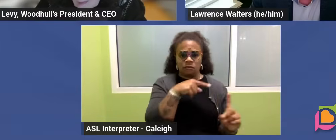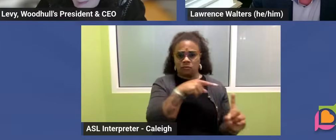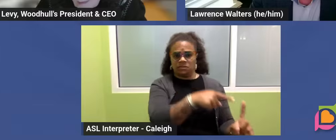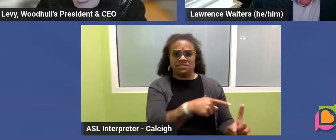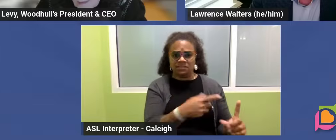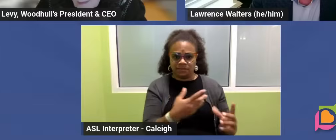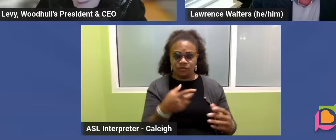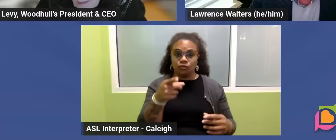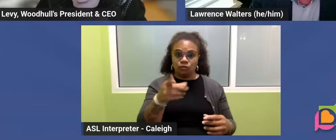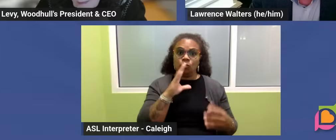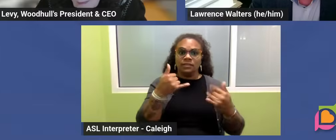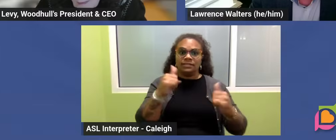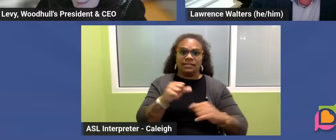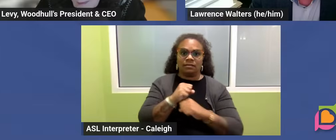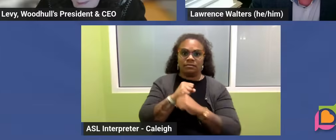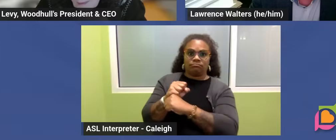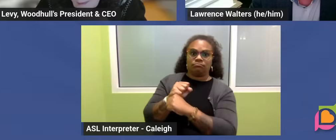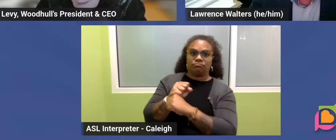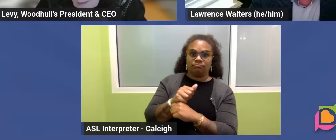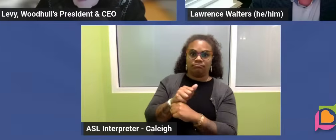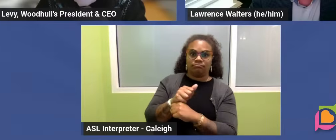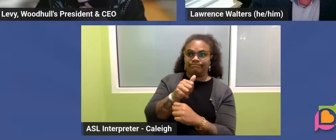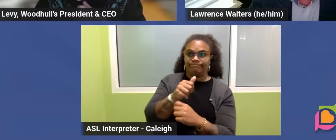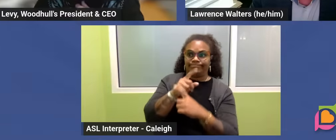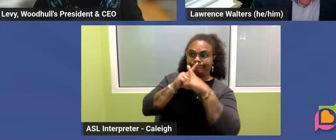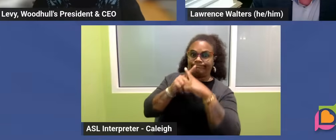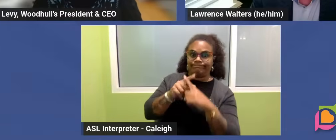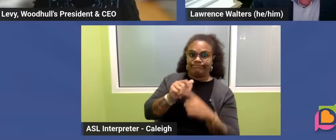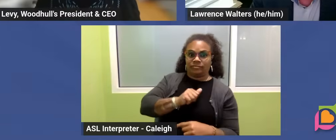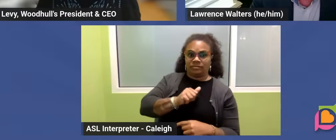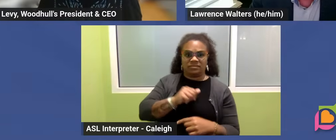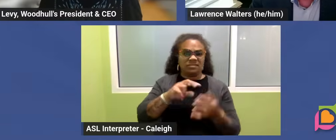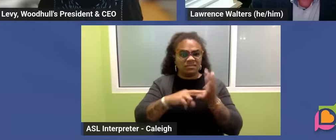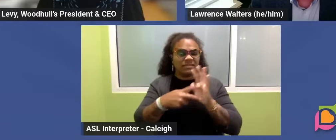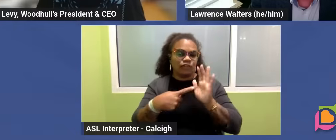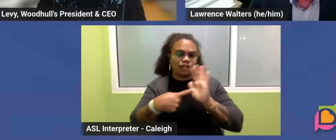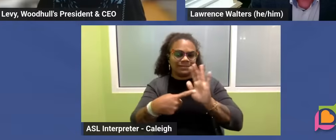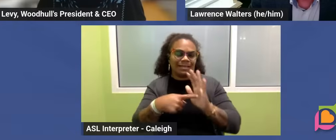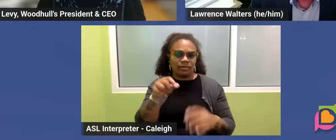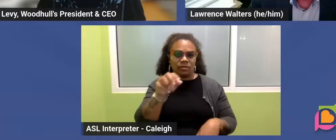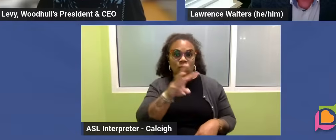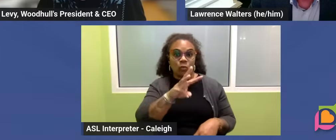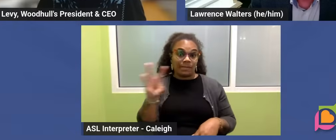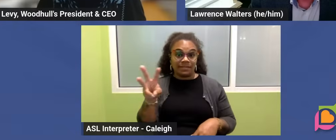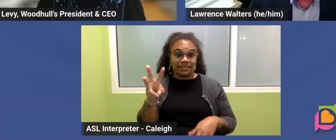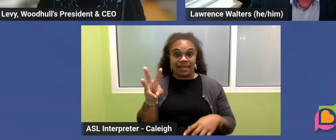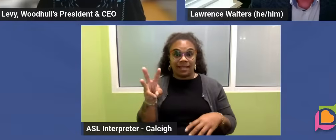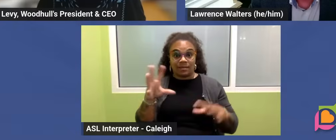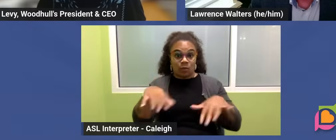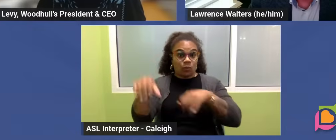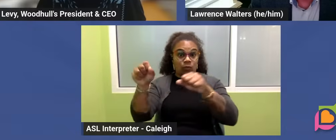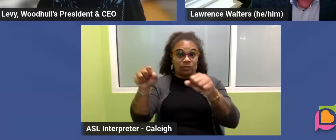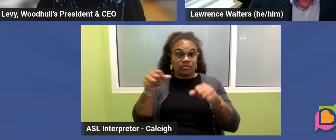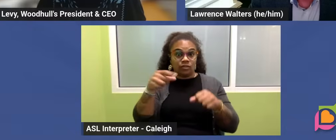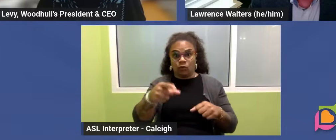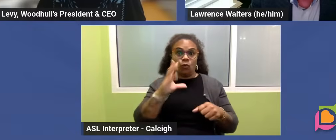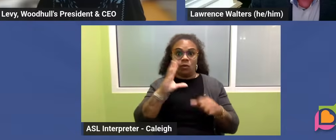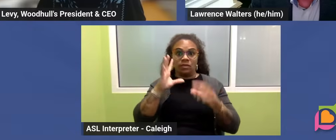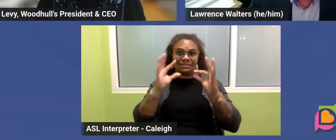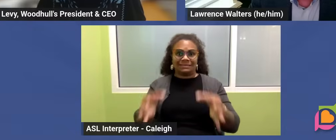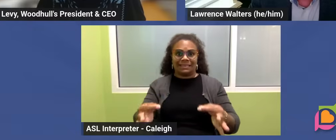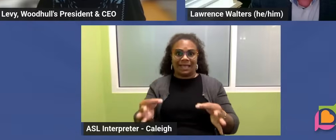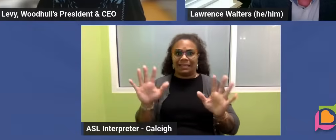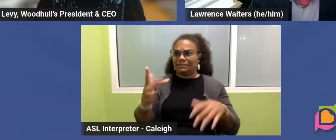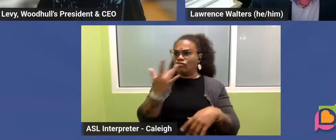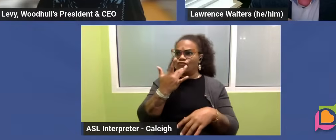censor yourself. If you're a website operator, you're going to not serve residents of that state. You're going to shut down the website in that